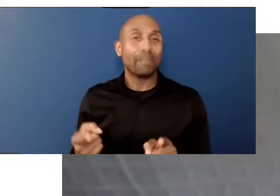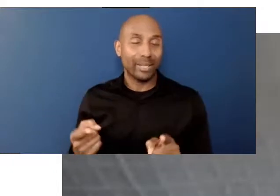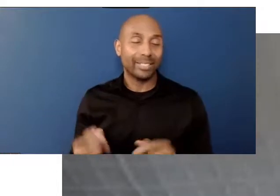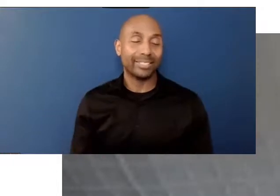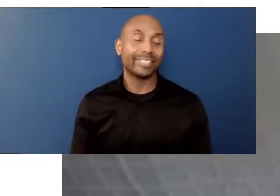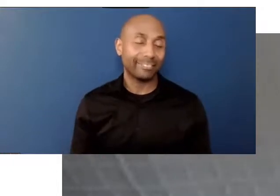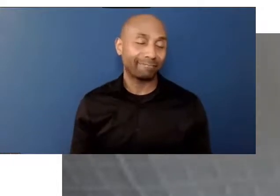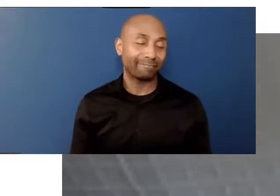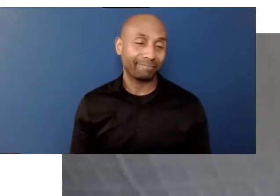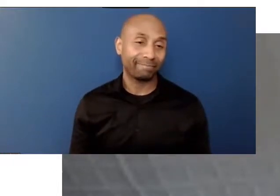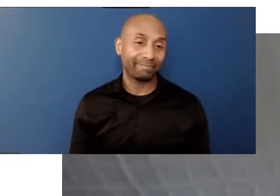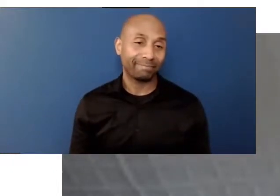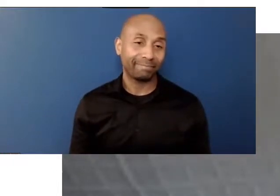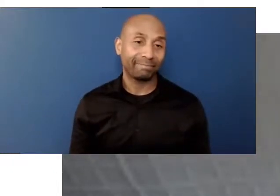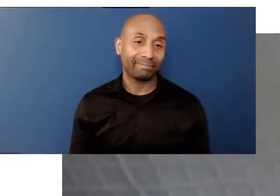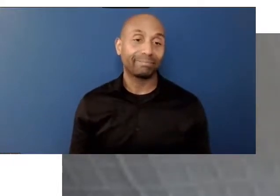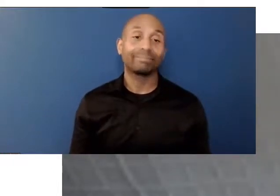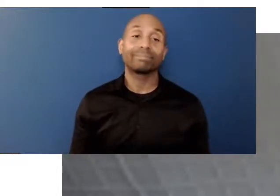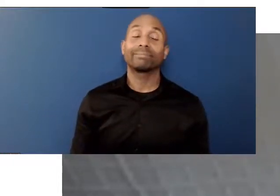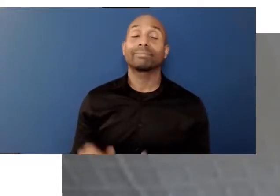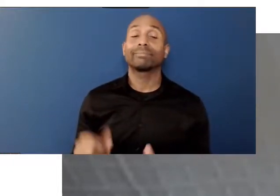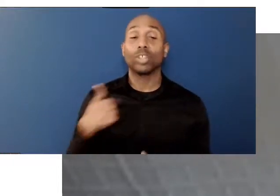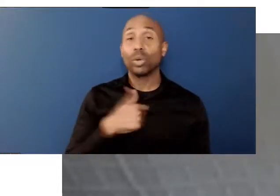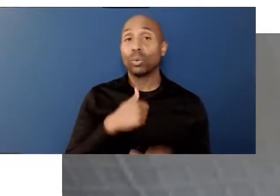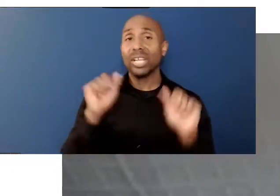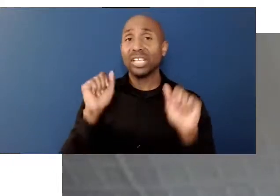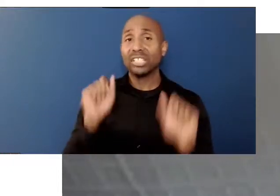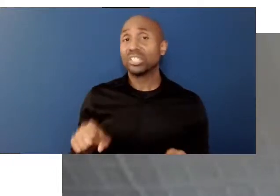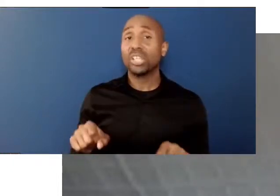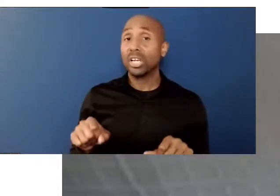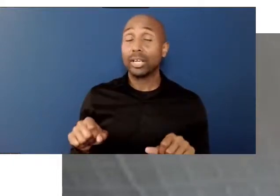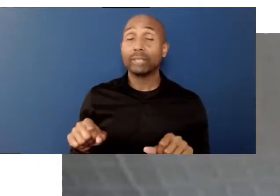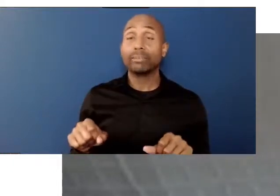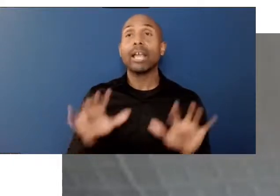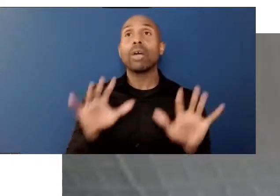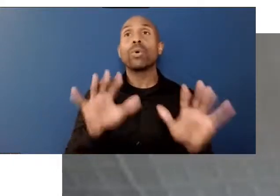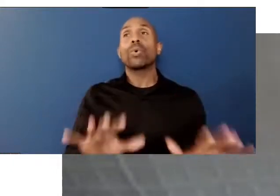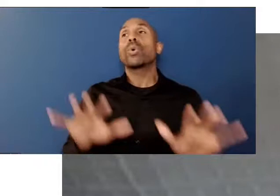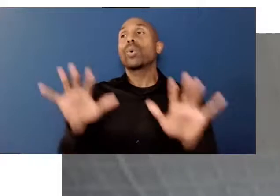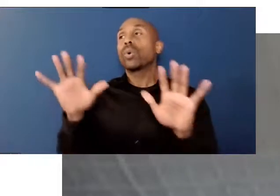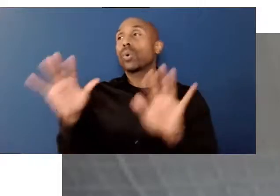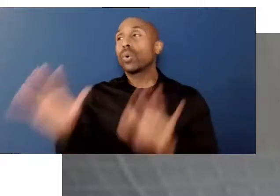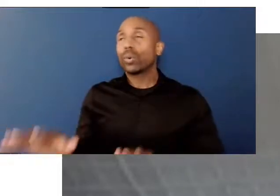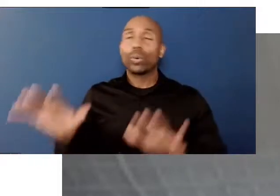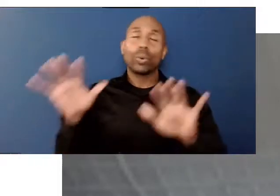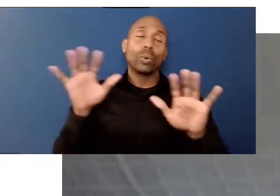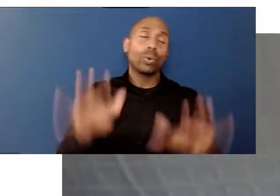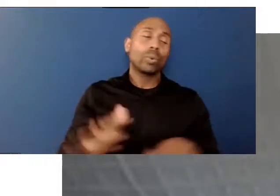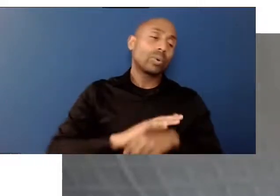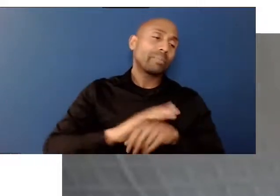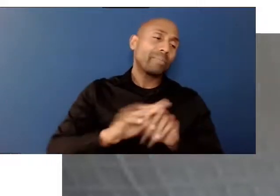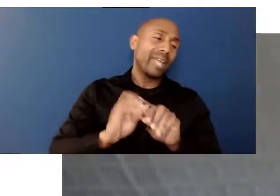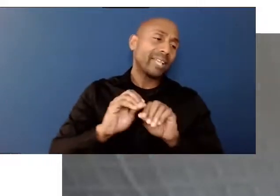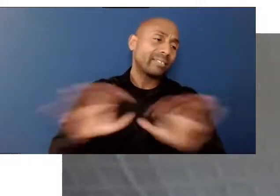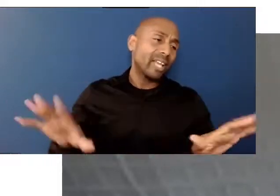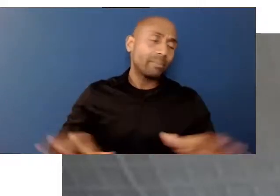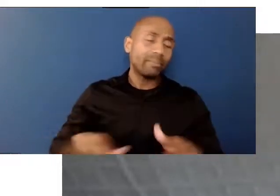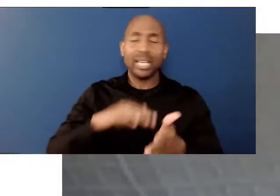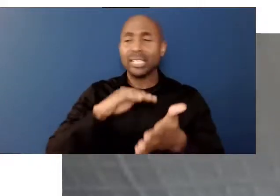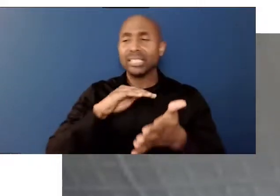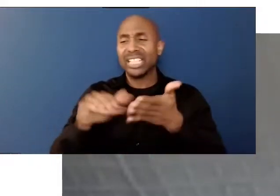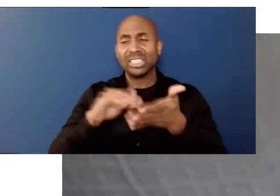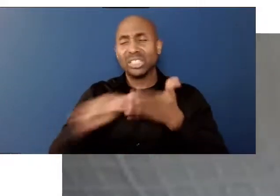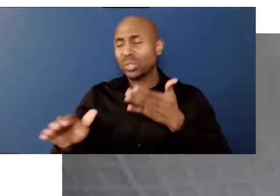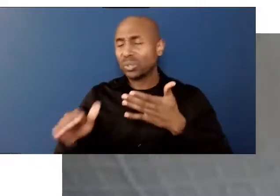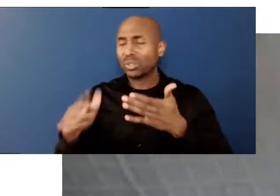of leeway and taken it easy during the pandemic and made a lot of excuses as to why we were going to slow down.